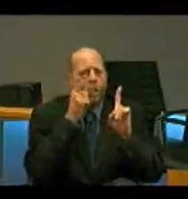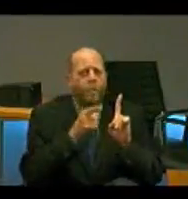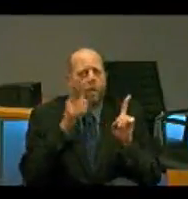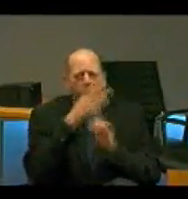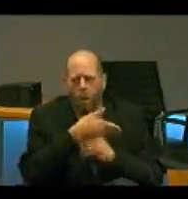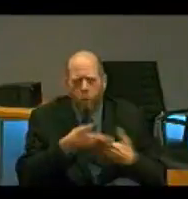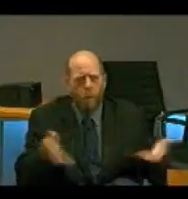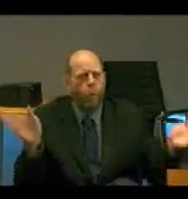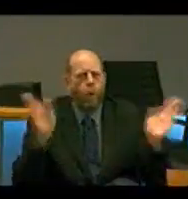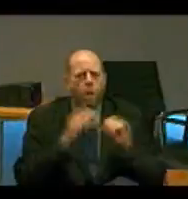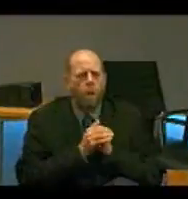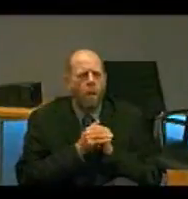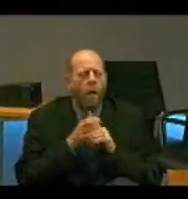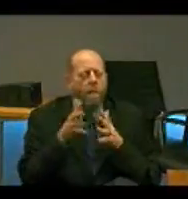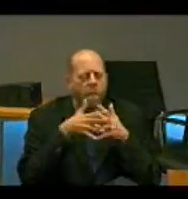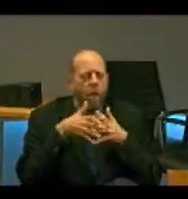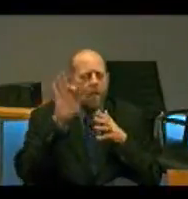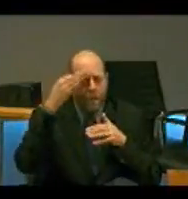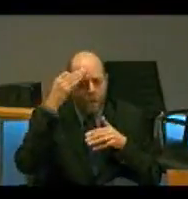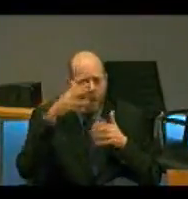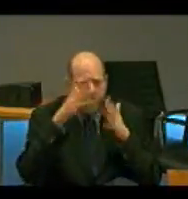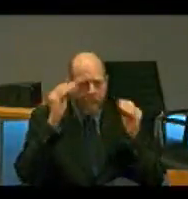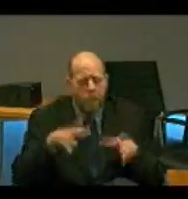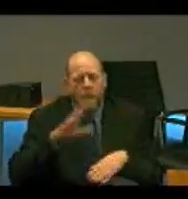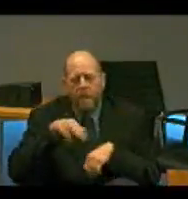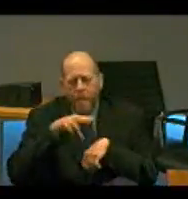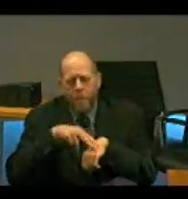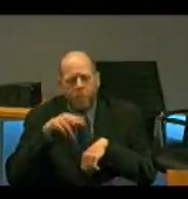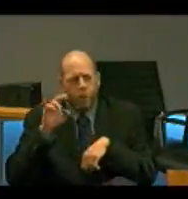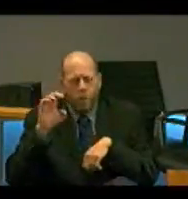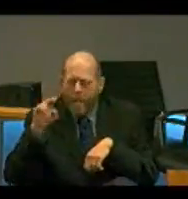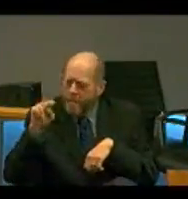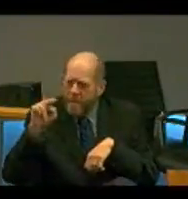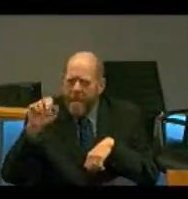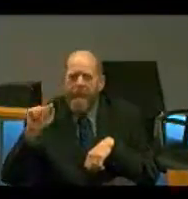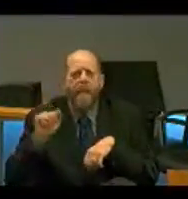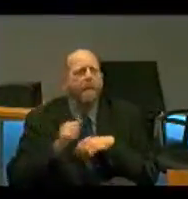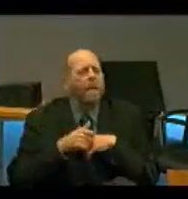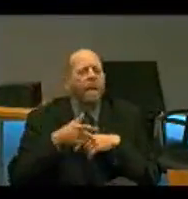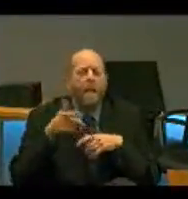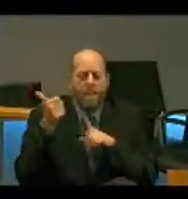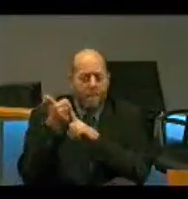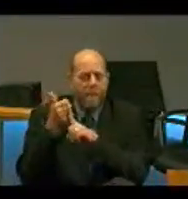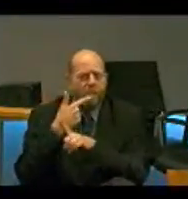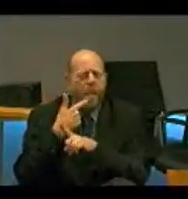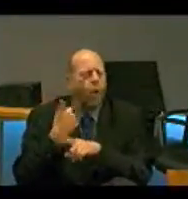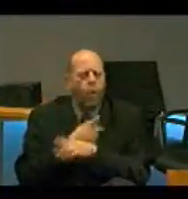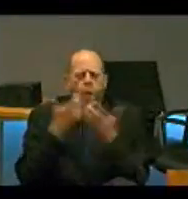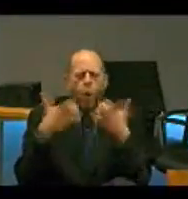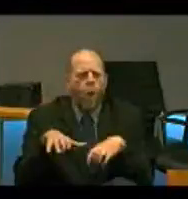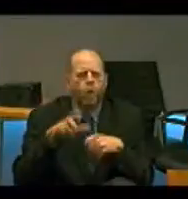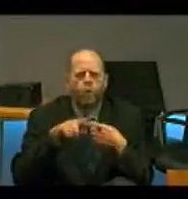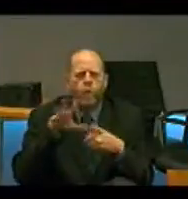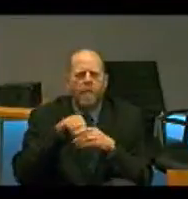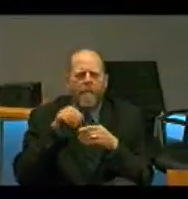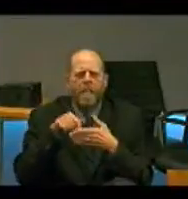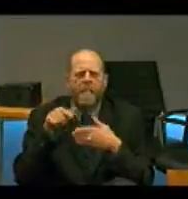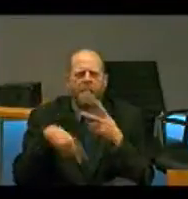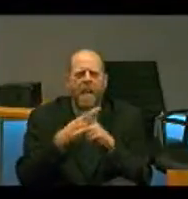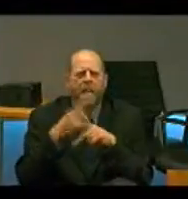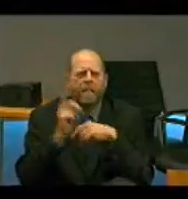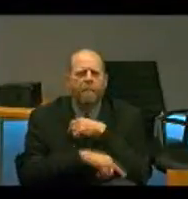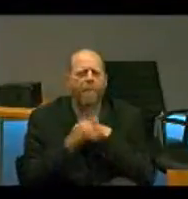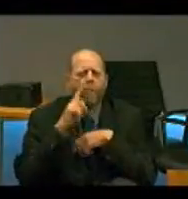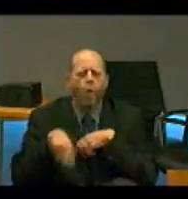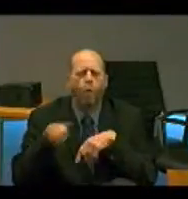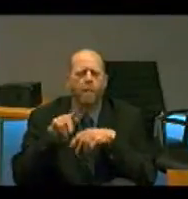across the board, so the American Federation for Teachers, the National Education Association, have themselves said, we don't want to engage in this kind of discipline for